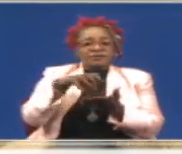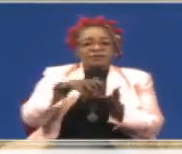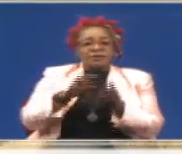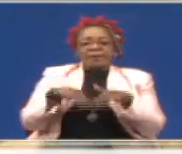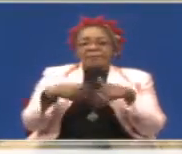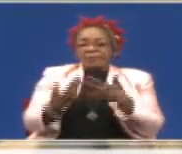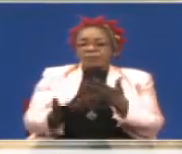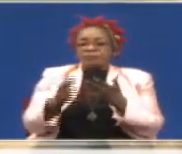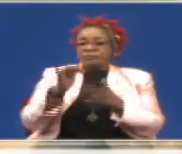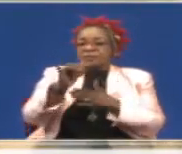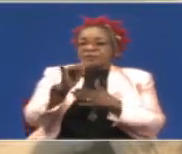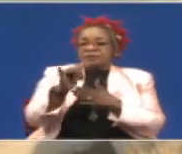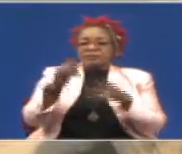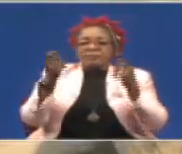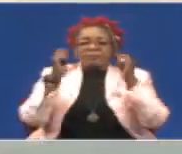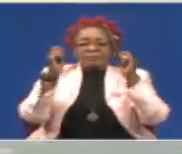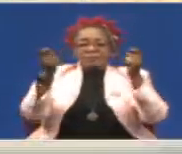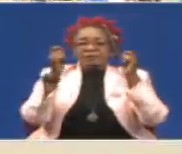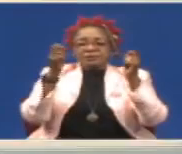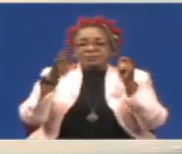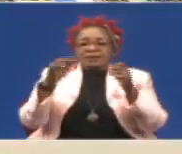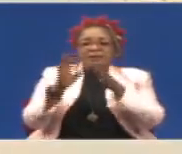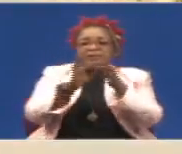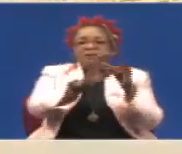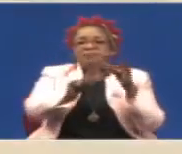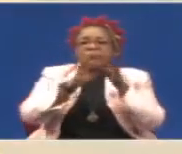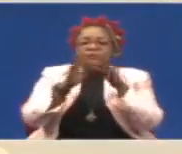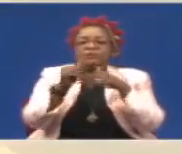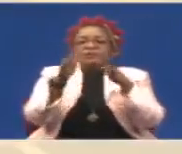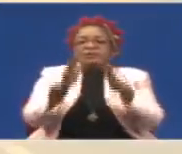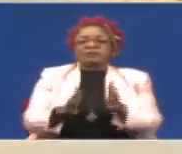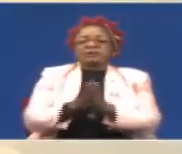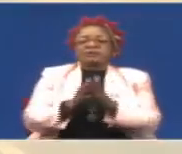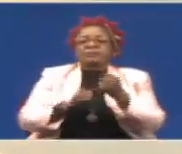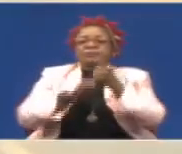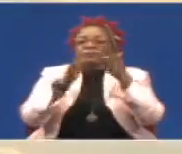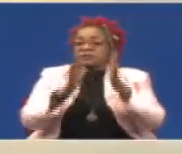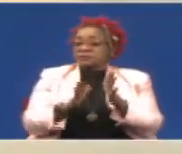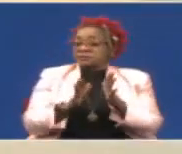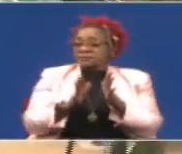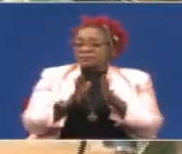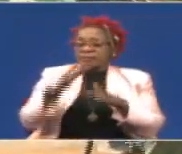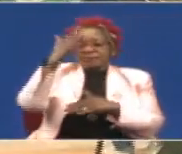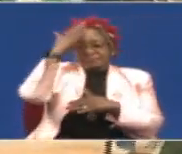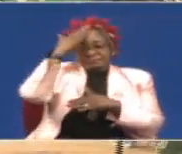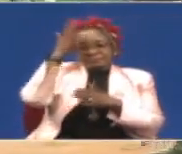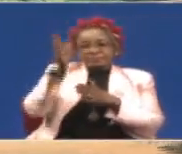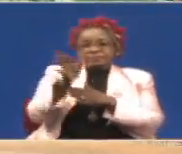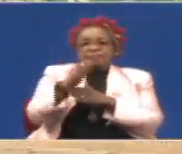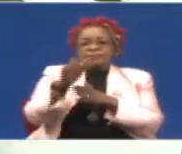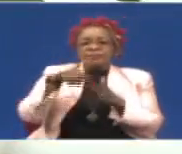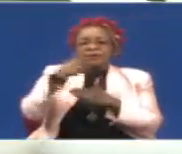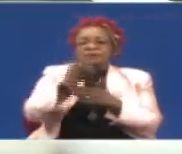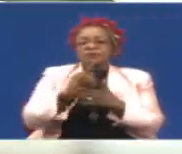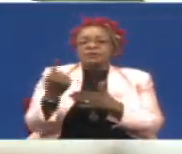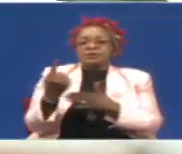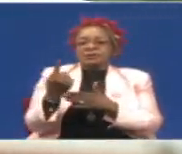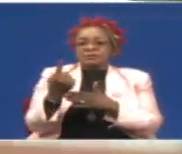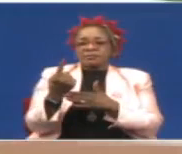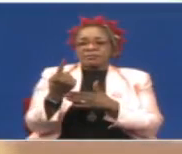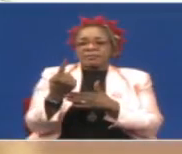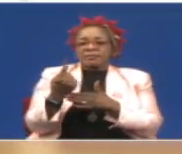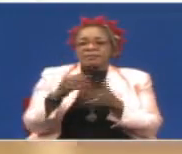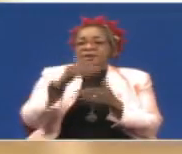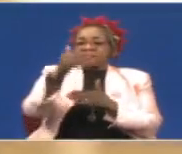to anticipated protests by Azimio la Umoja leaders and supporters on Monday and Thursday next week, following